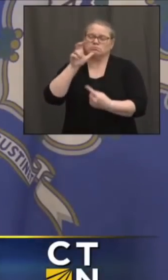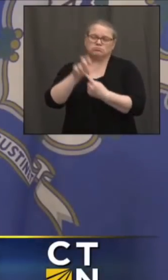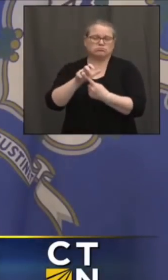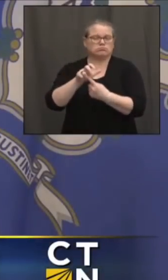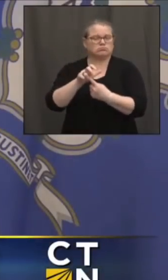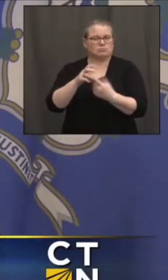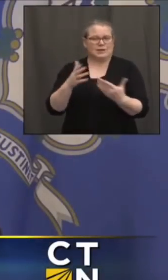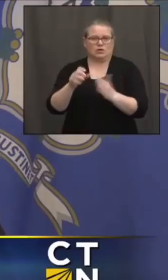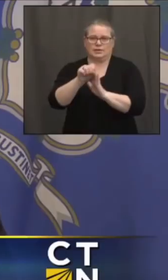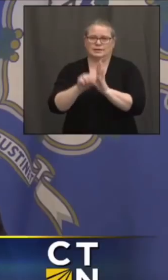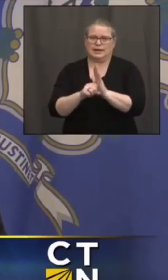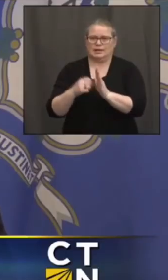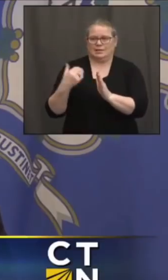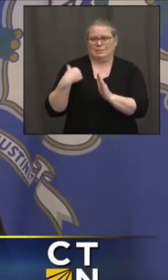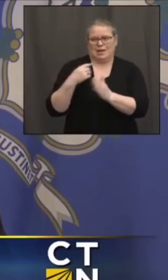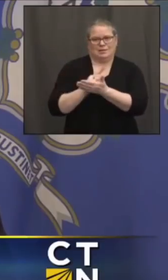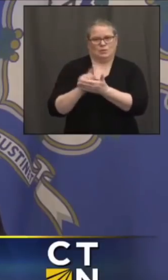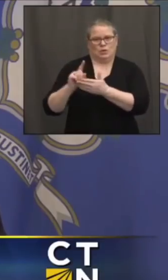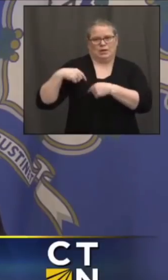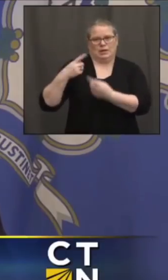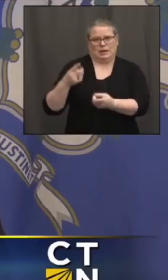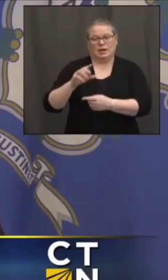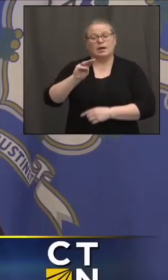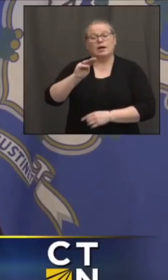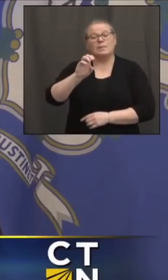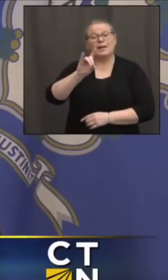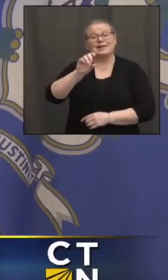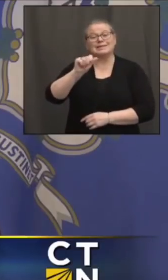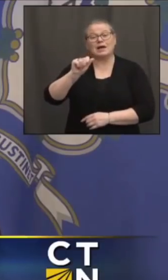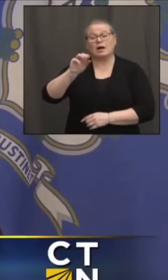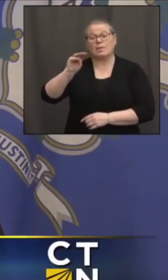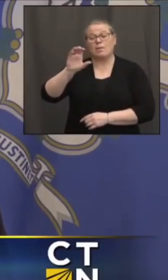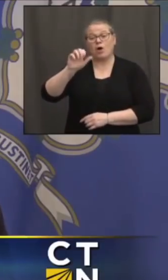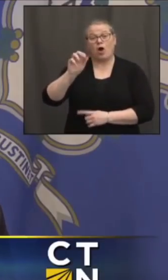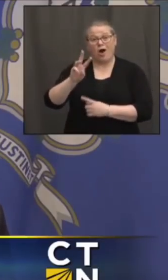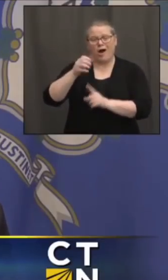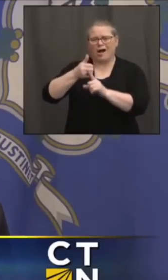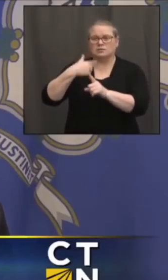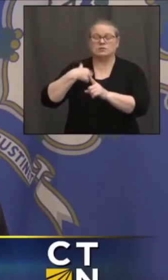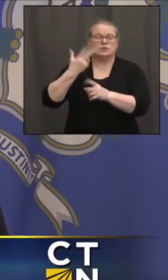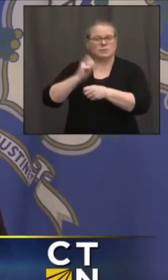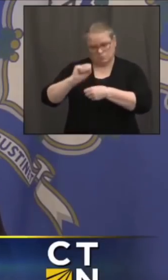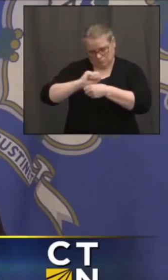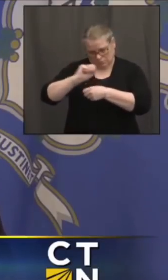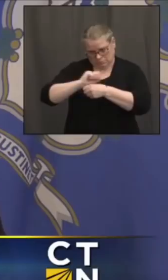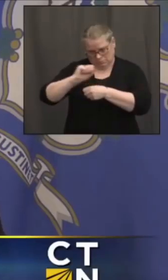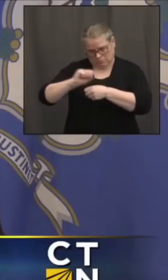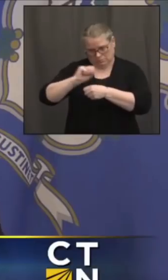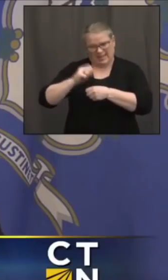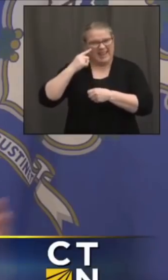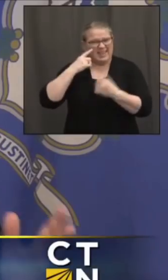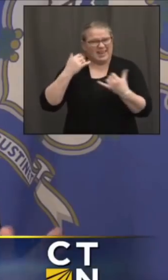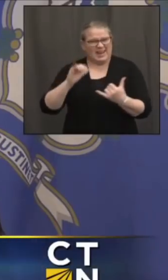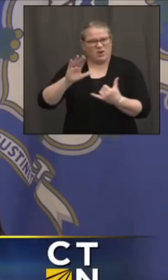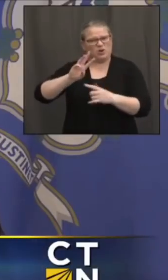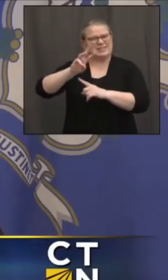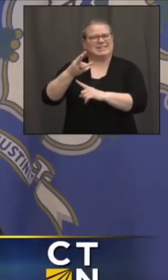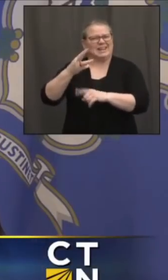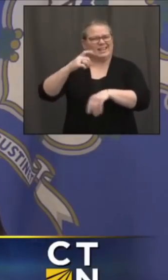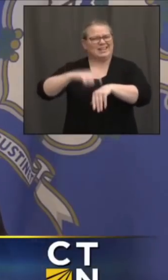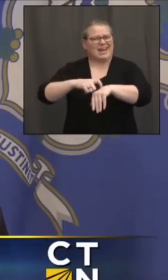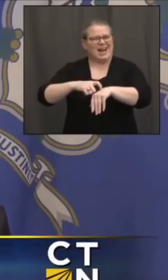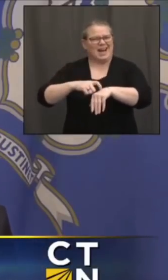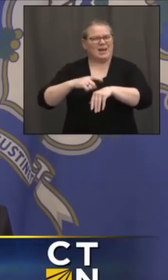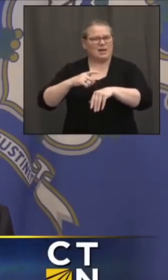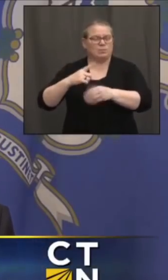this last week. One is Melissa McCall. She has been jumping through hoops. This is probably her 6th briefing as regards